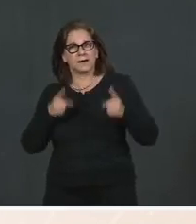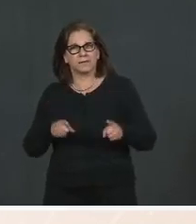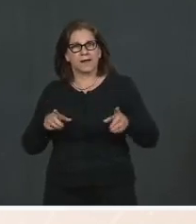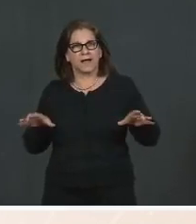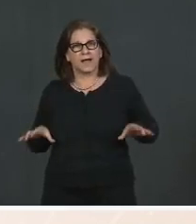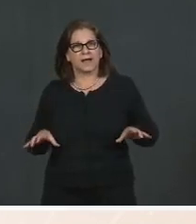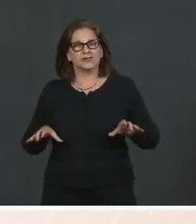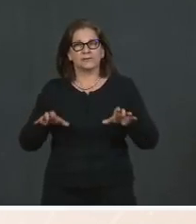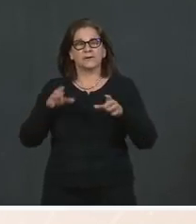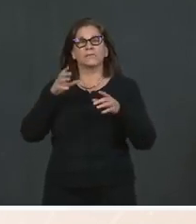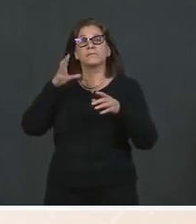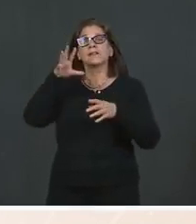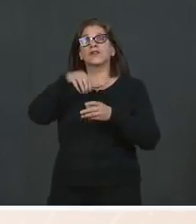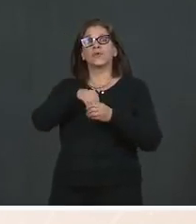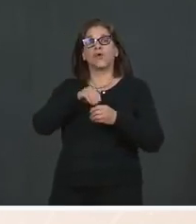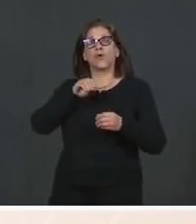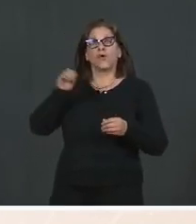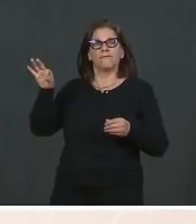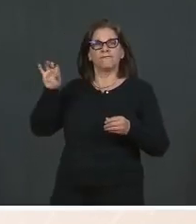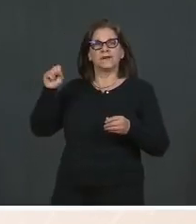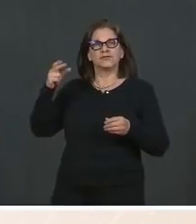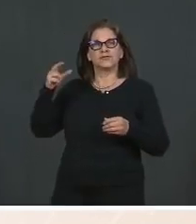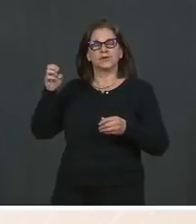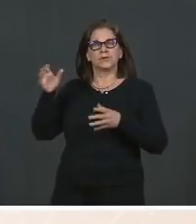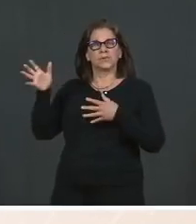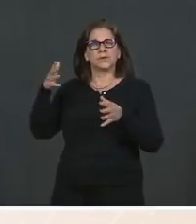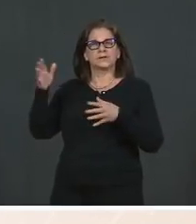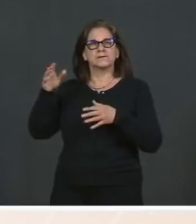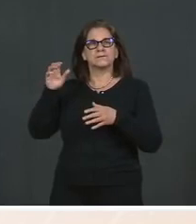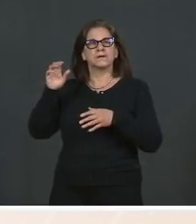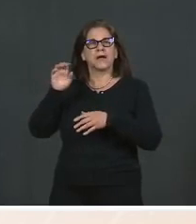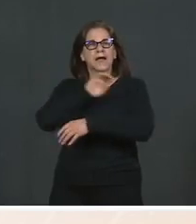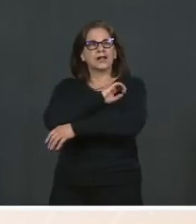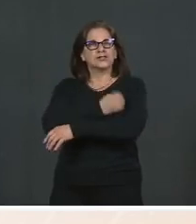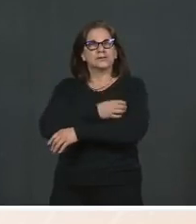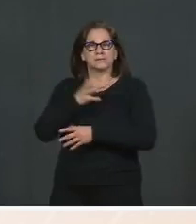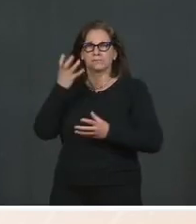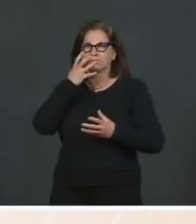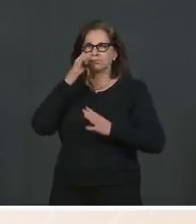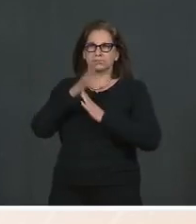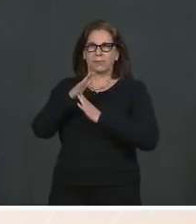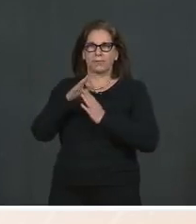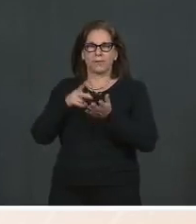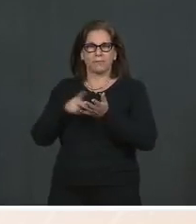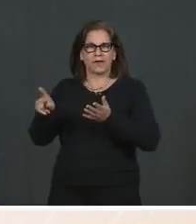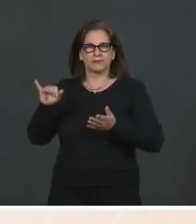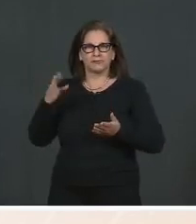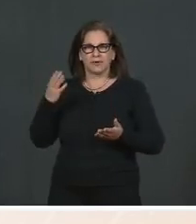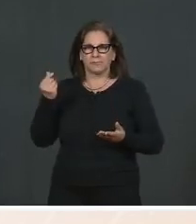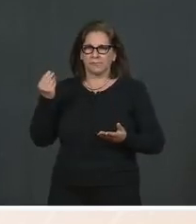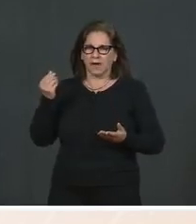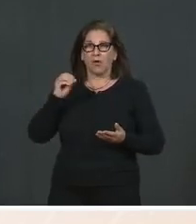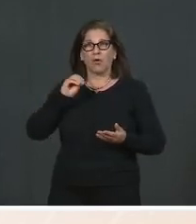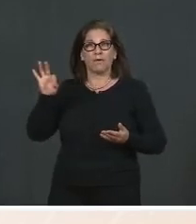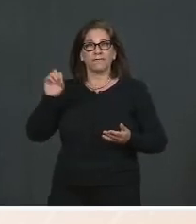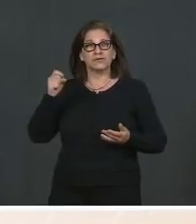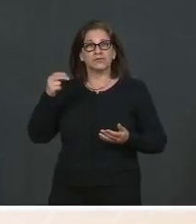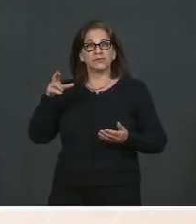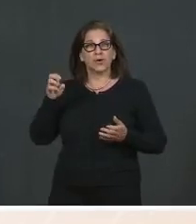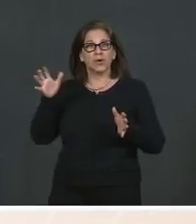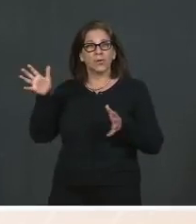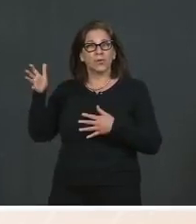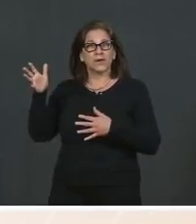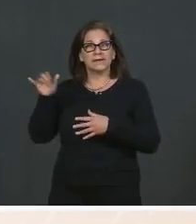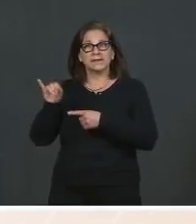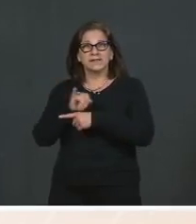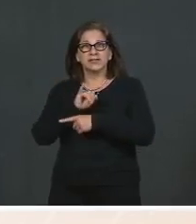good-paying union jobs. The president recognizes that a thriving offshore wind industry will drive new jobs and economic opportunity up and